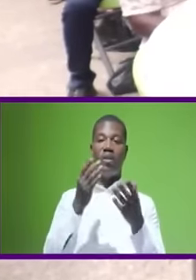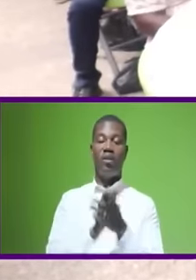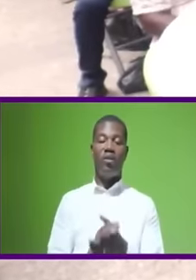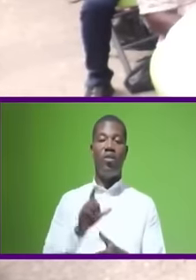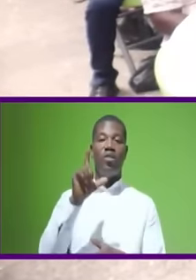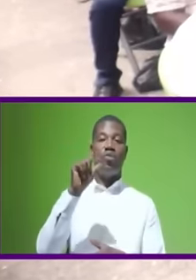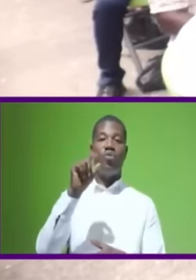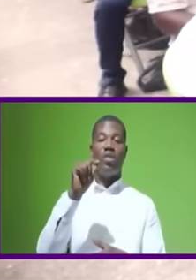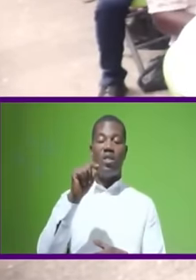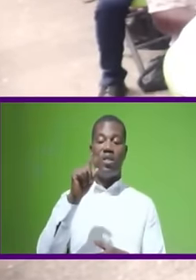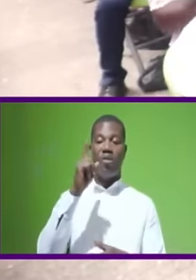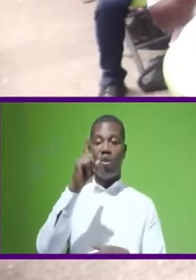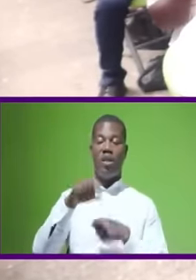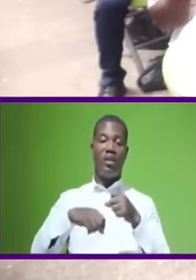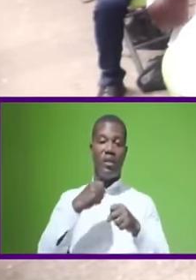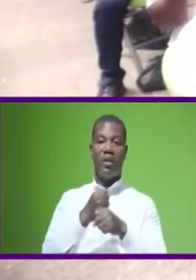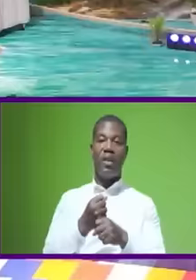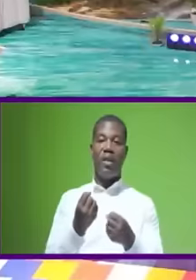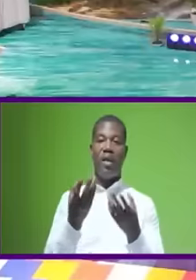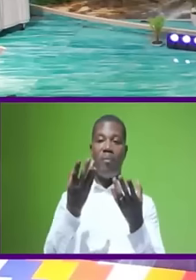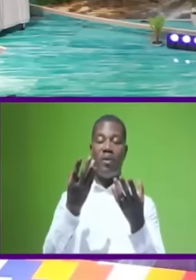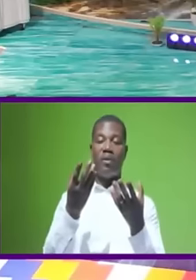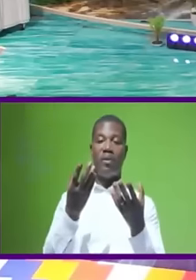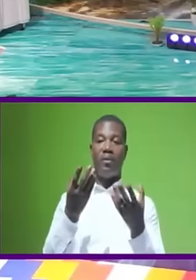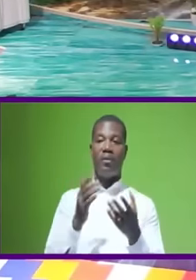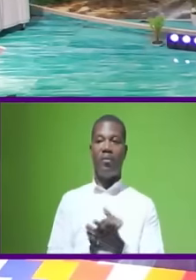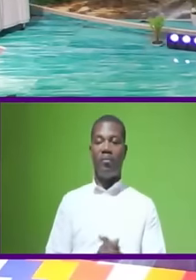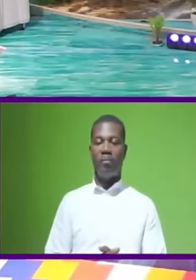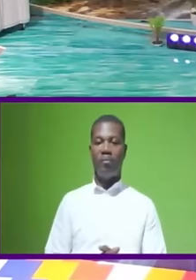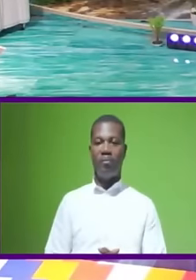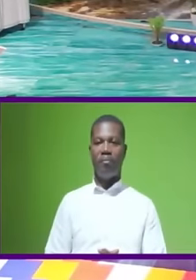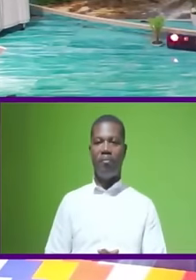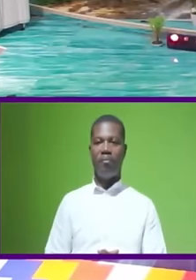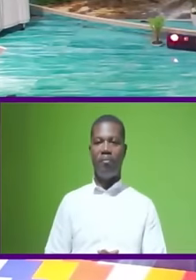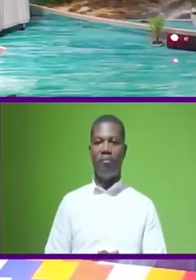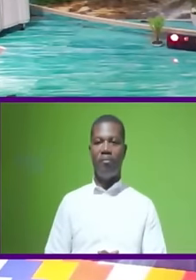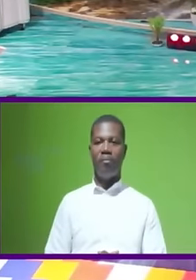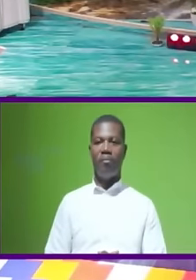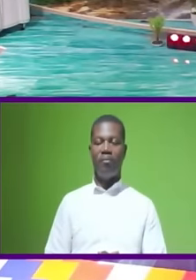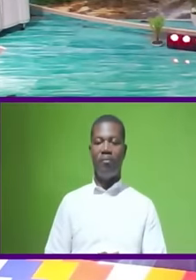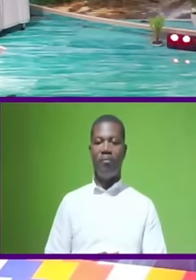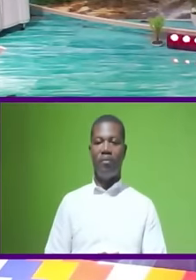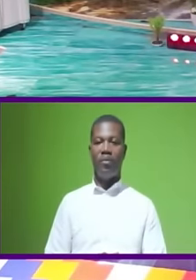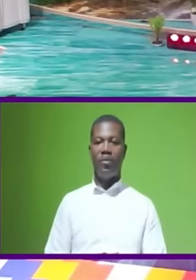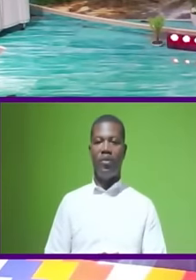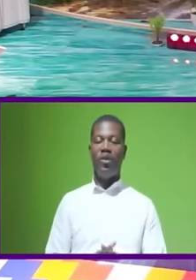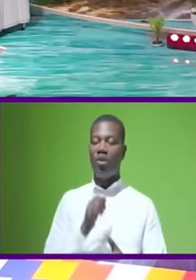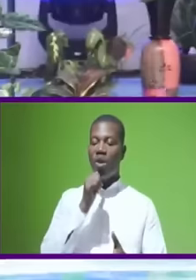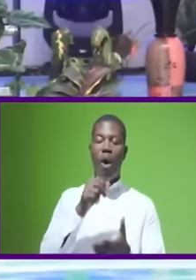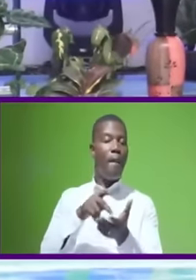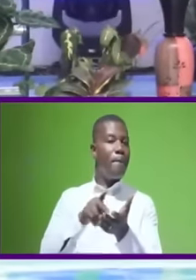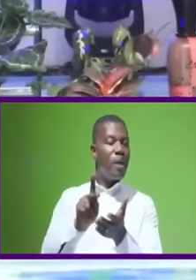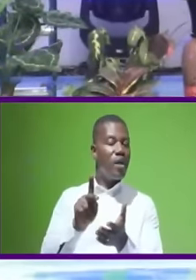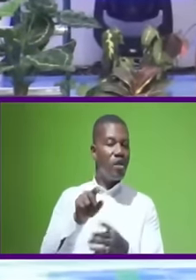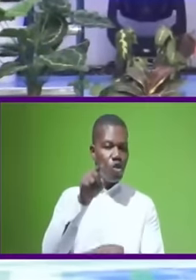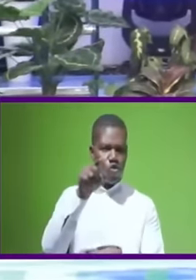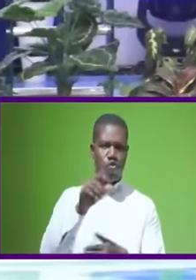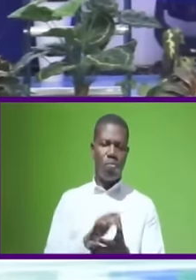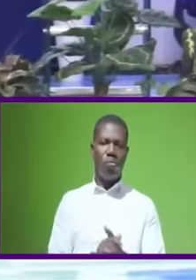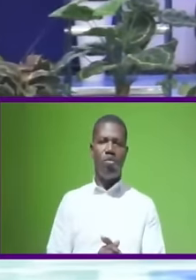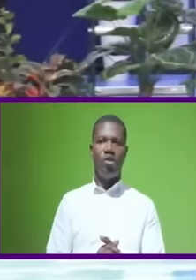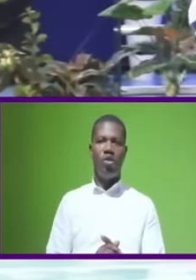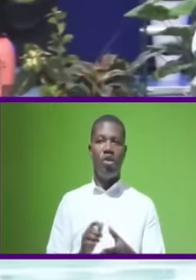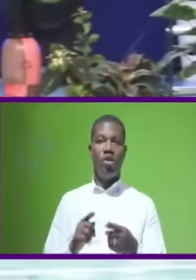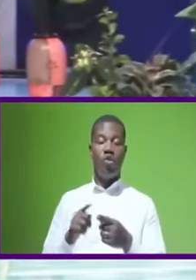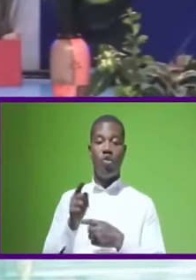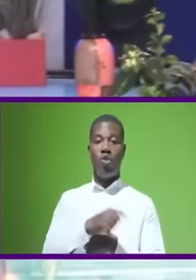fit. And then 20 cities for the whole year, how much will you get? When she had that. But then you did not pay. And then